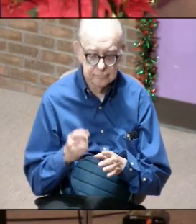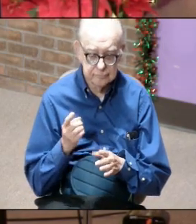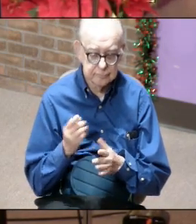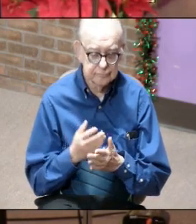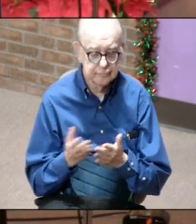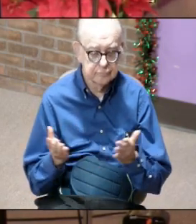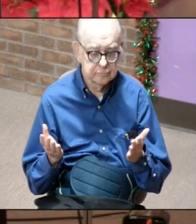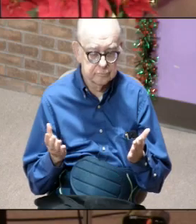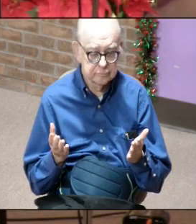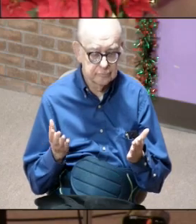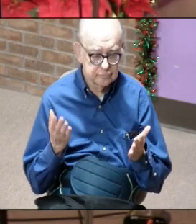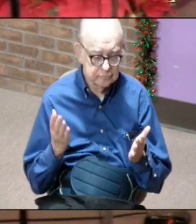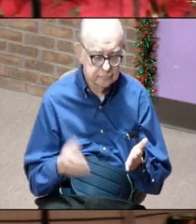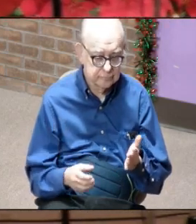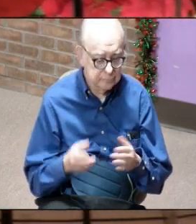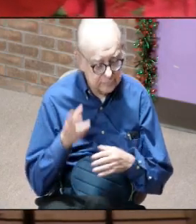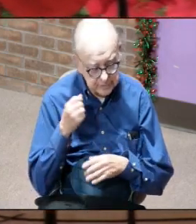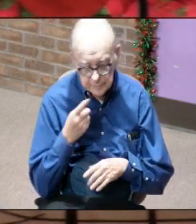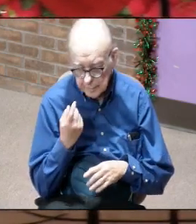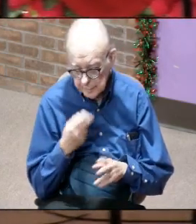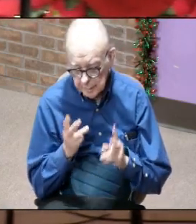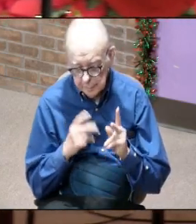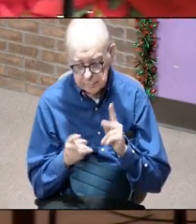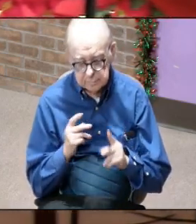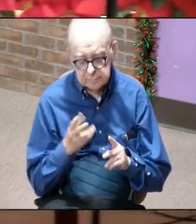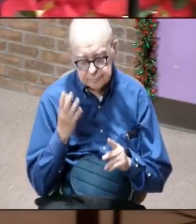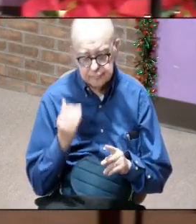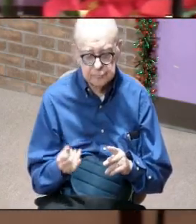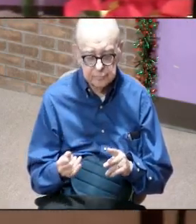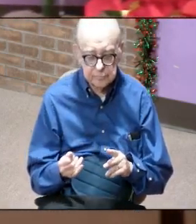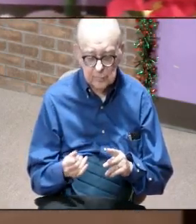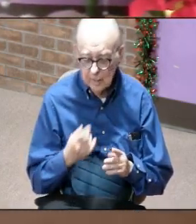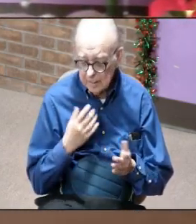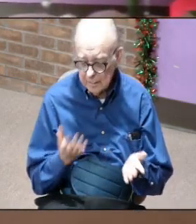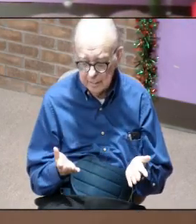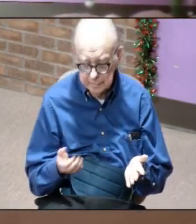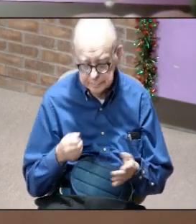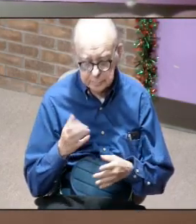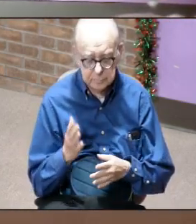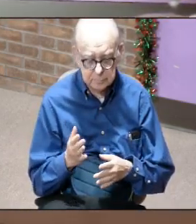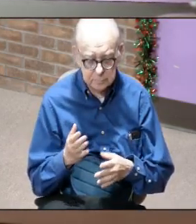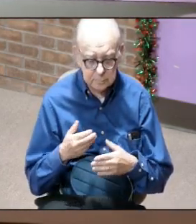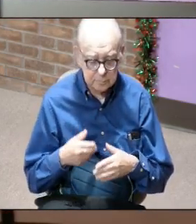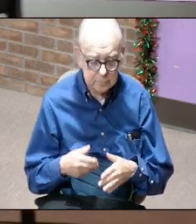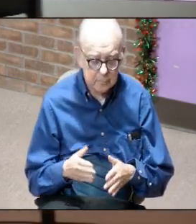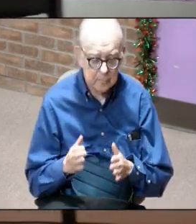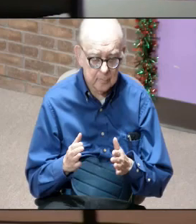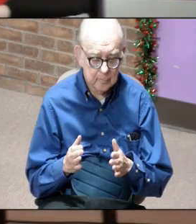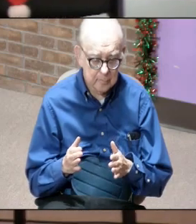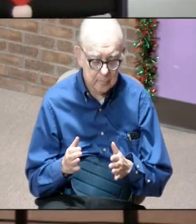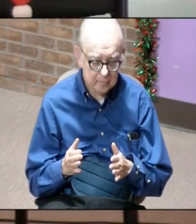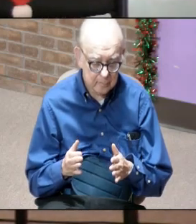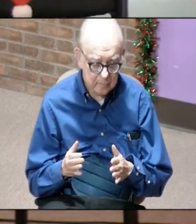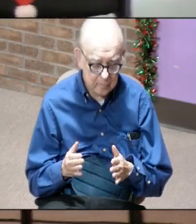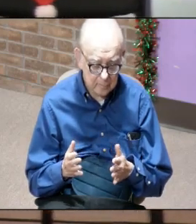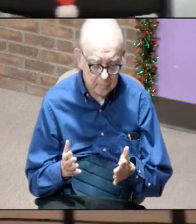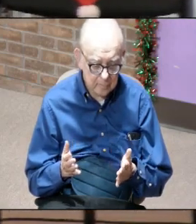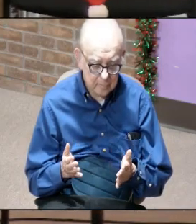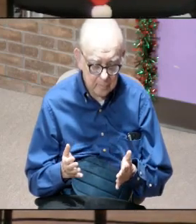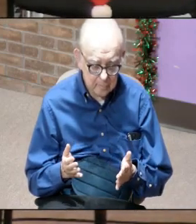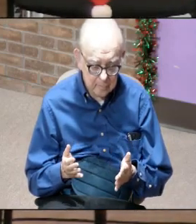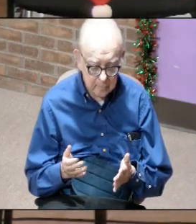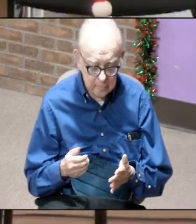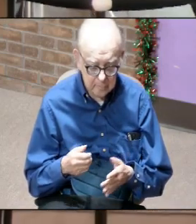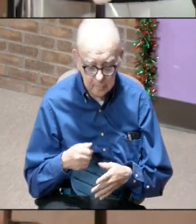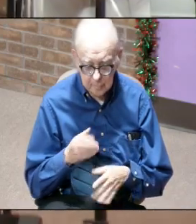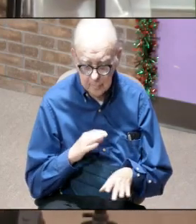understand something. Here's what you hear from people. Why is it that God allowed, or